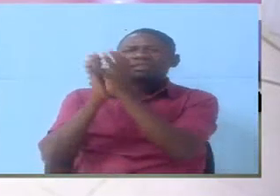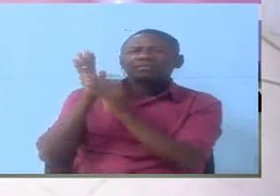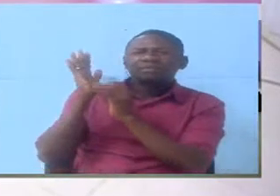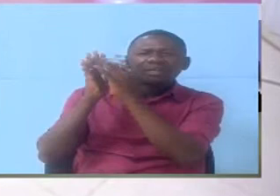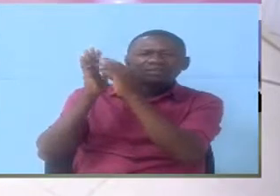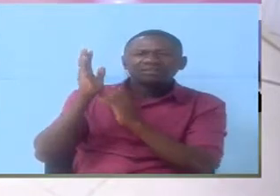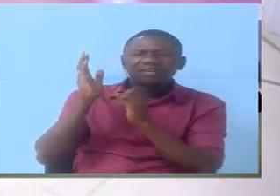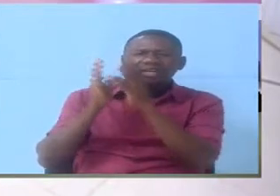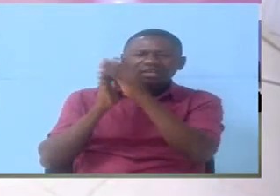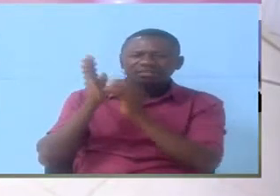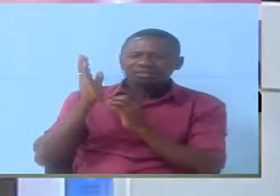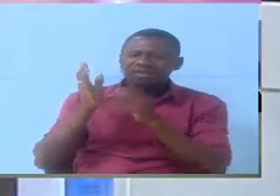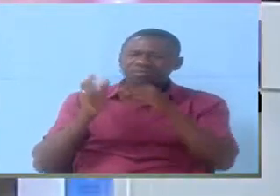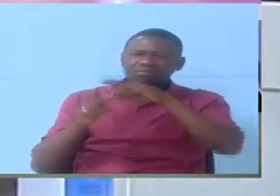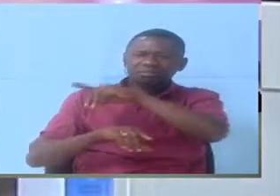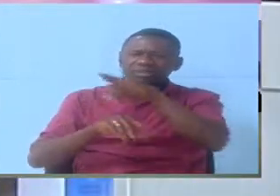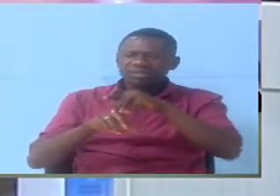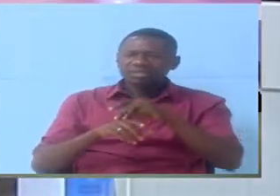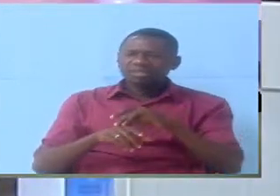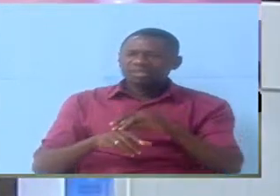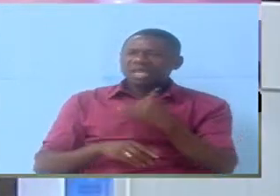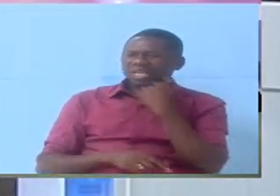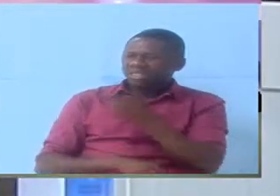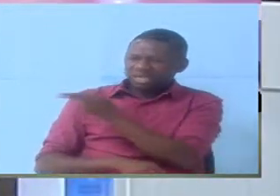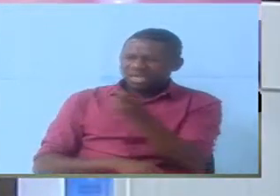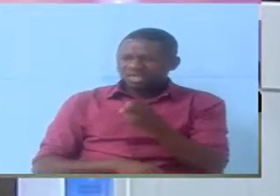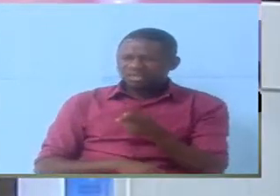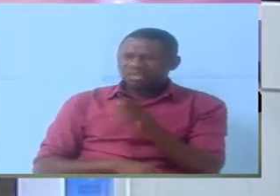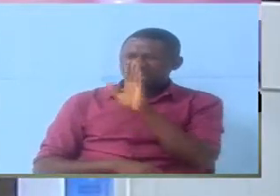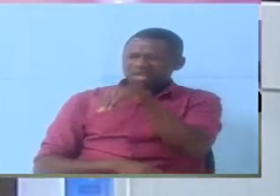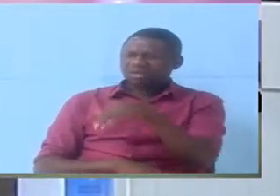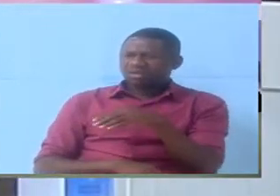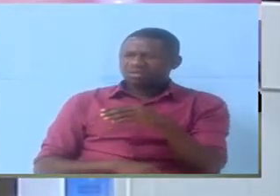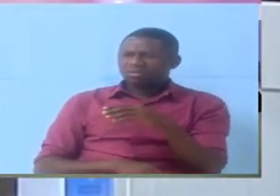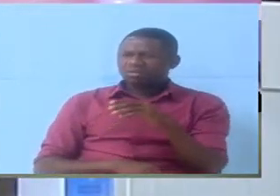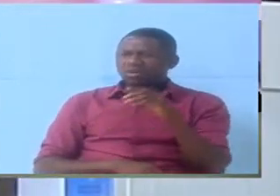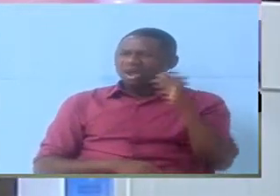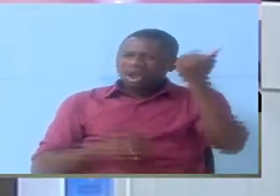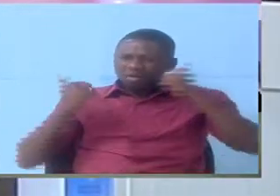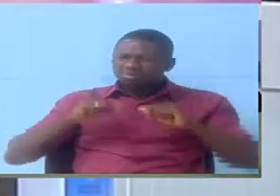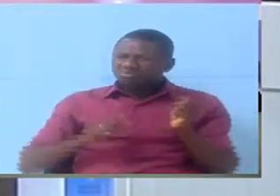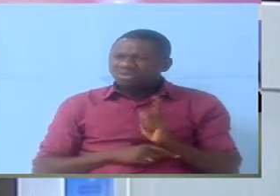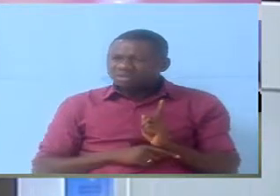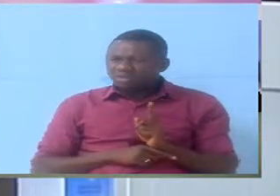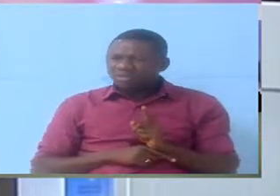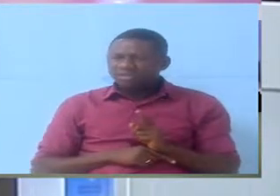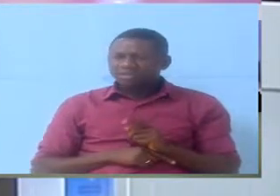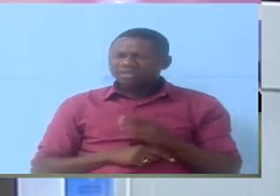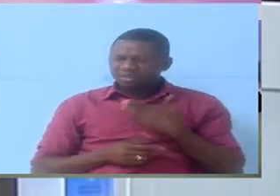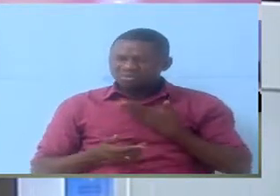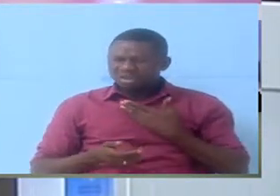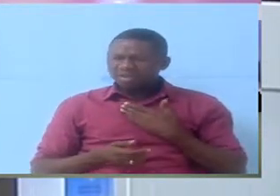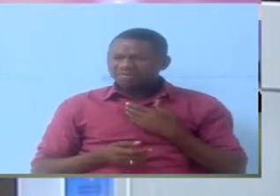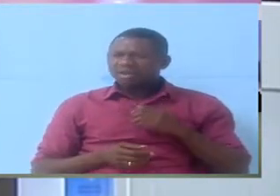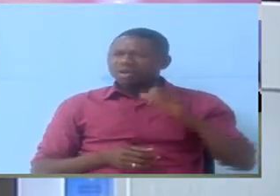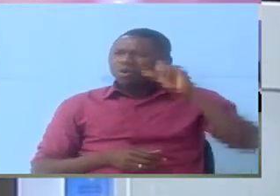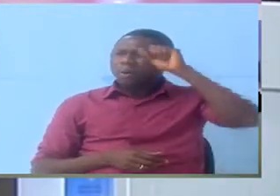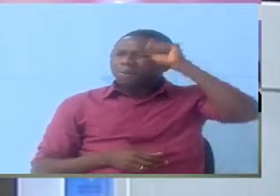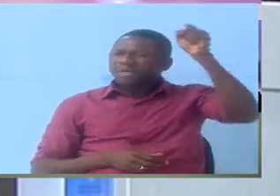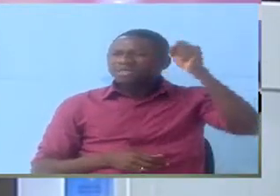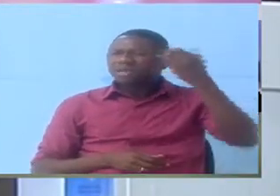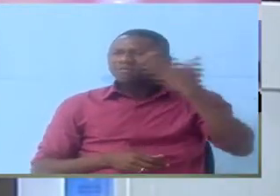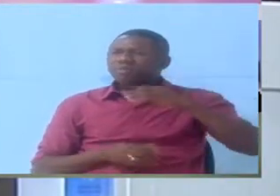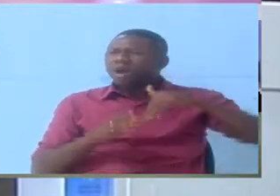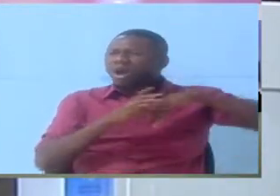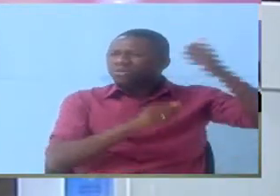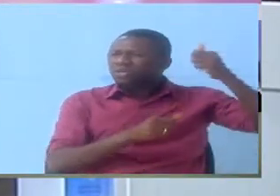silaka lampolu kamalada min traffic lights. I asked them what happened. Nkwe mune kata. He said me we have a state visit. Ikonye president ole nyante, president, bantala